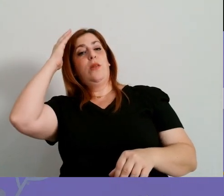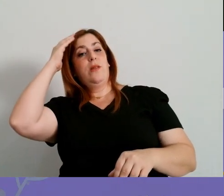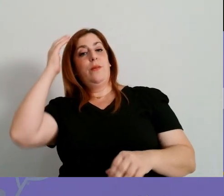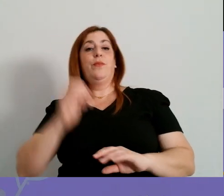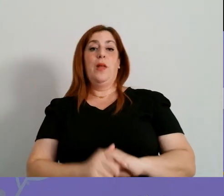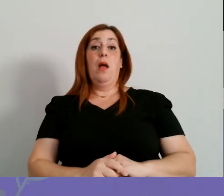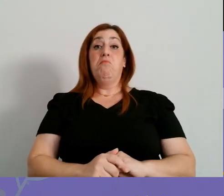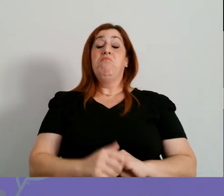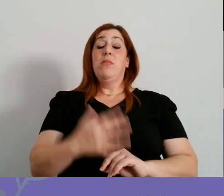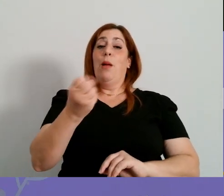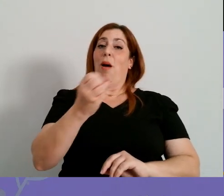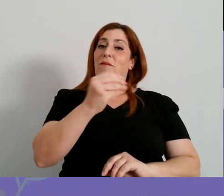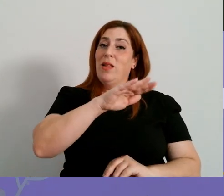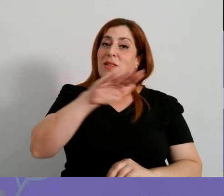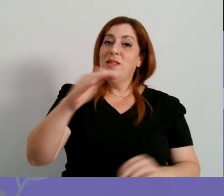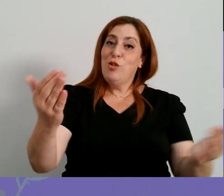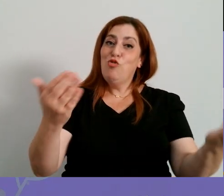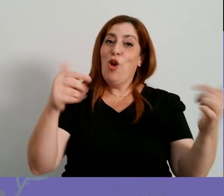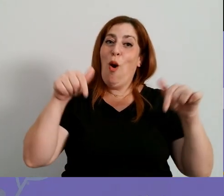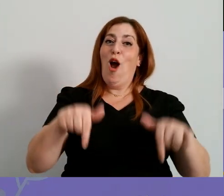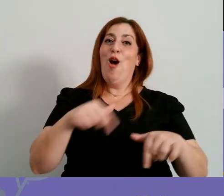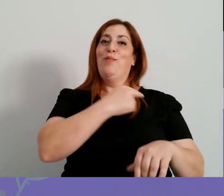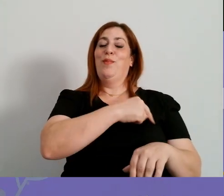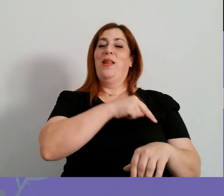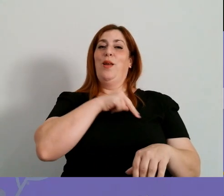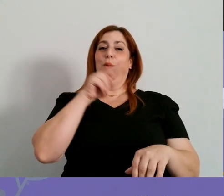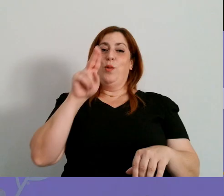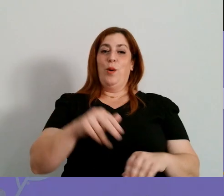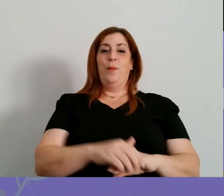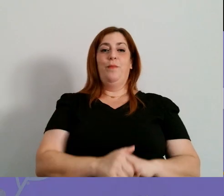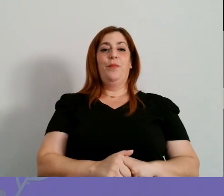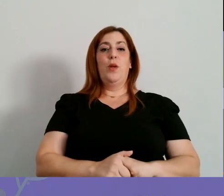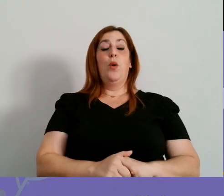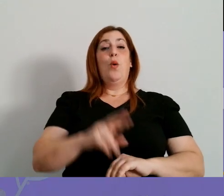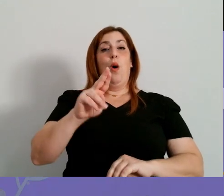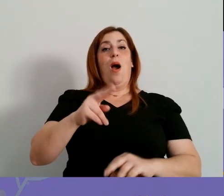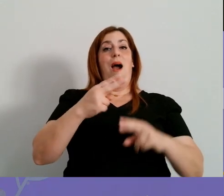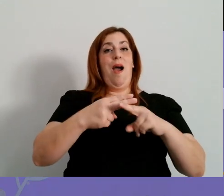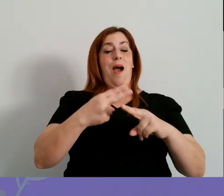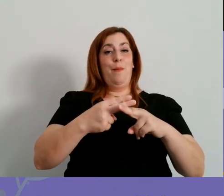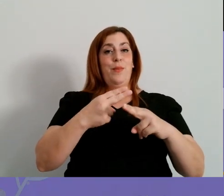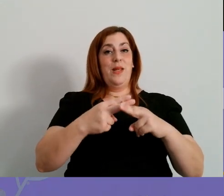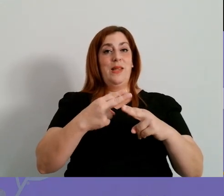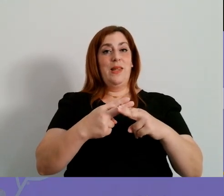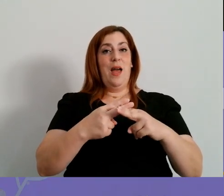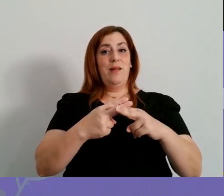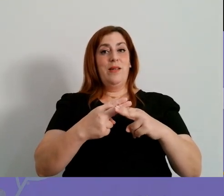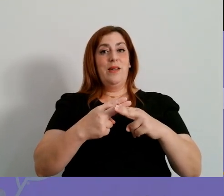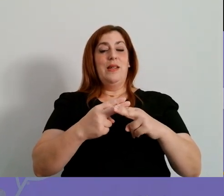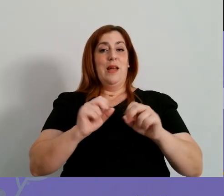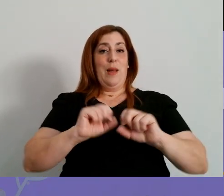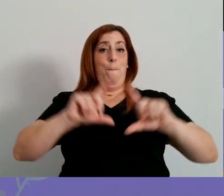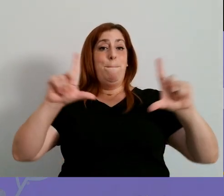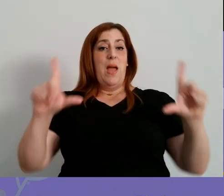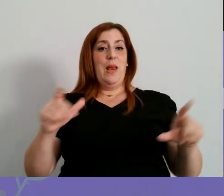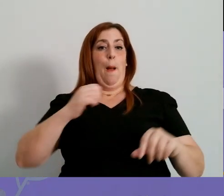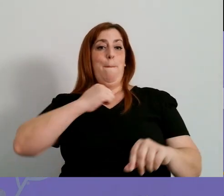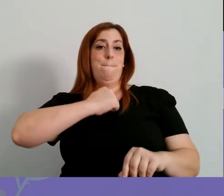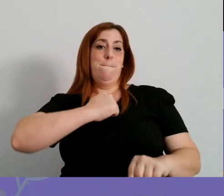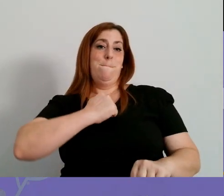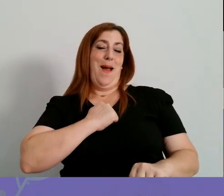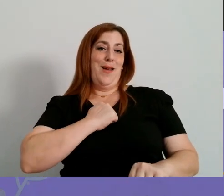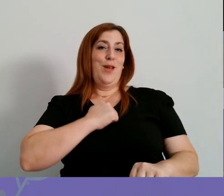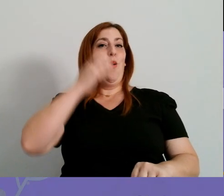ones that we organized here in Malta. There's also the My Autism Journey campaign, which you can view the